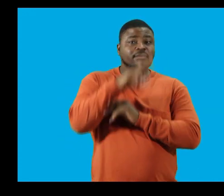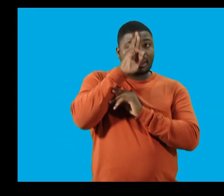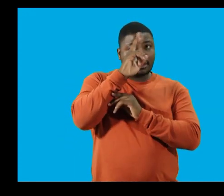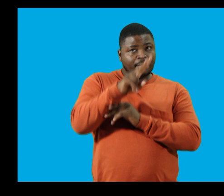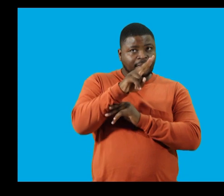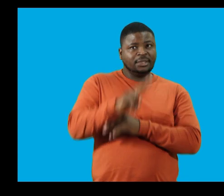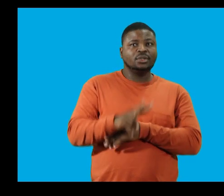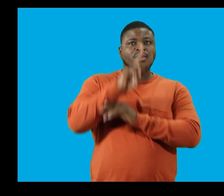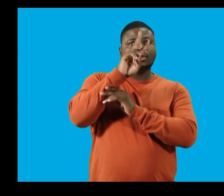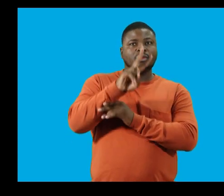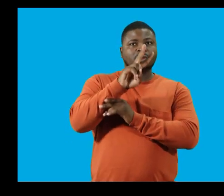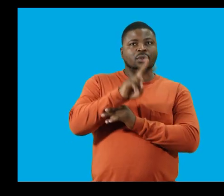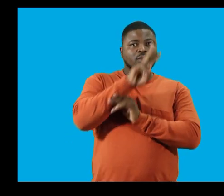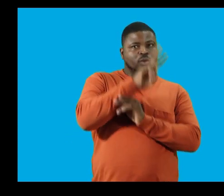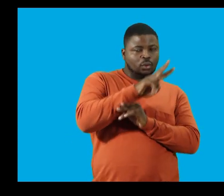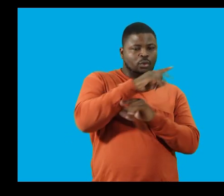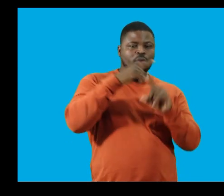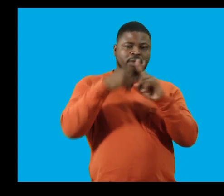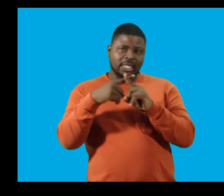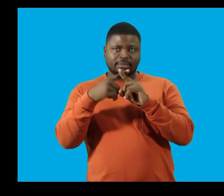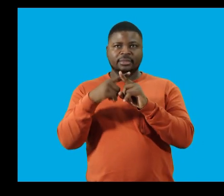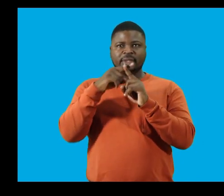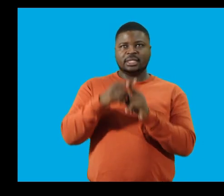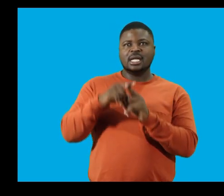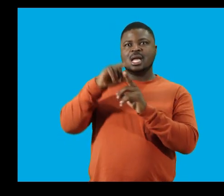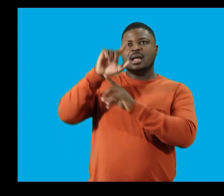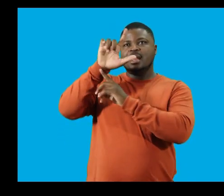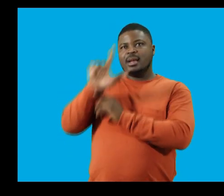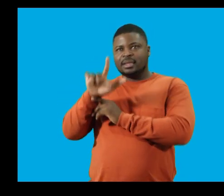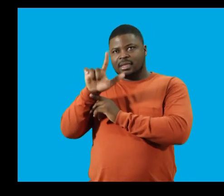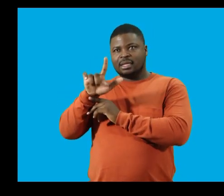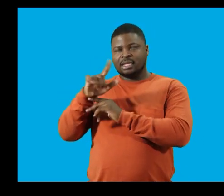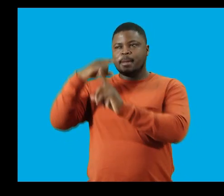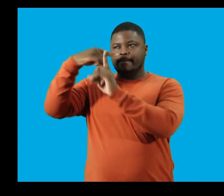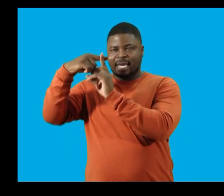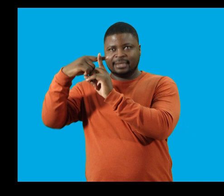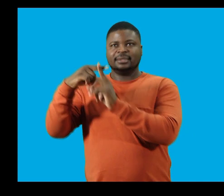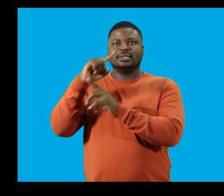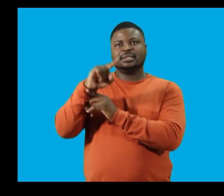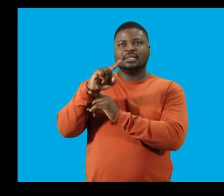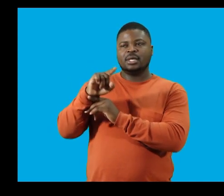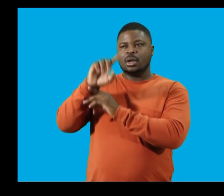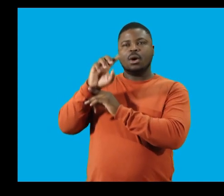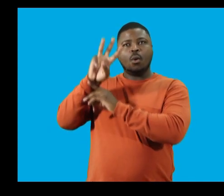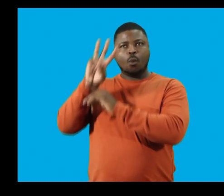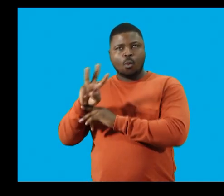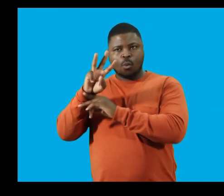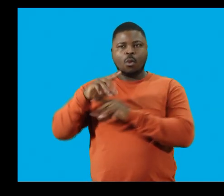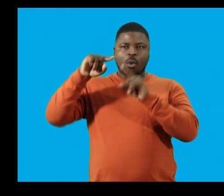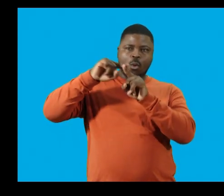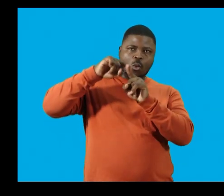perimeter is 2 times length plus width. Now, a common error